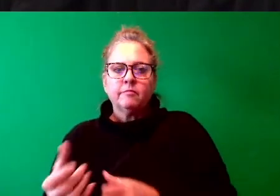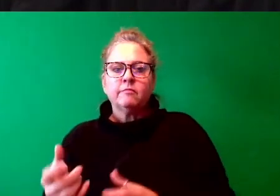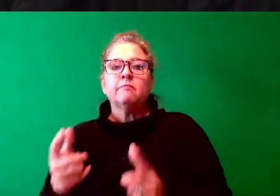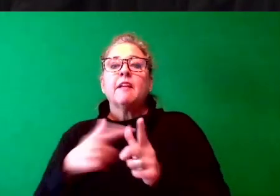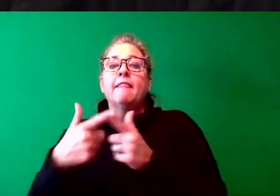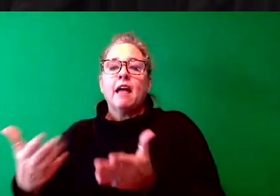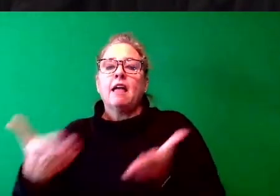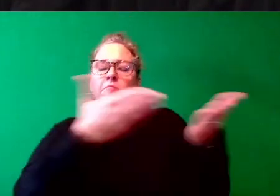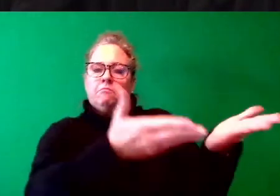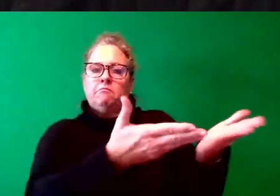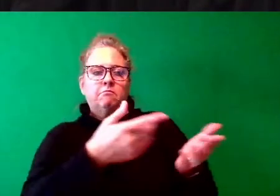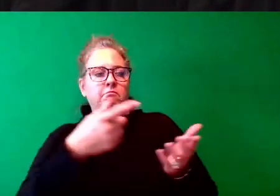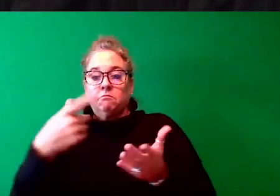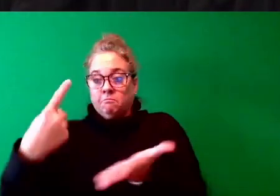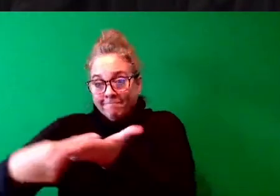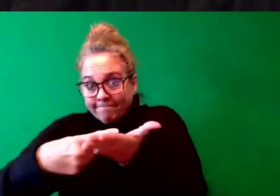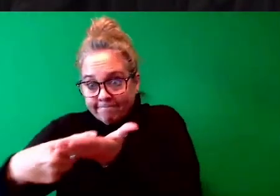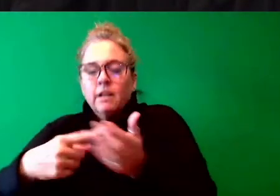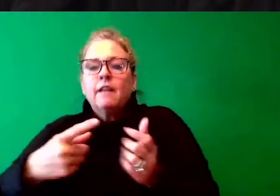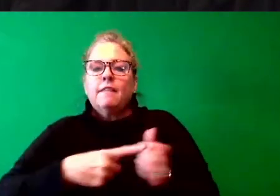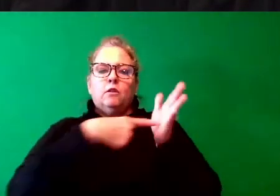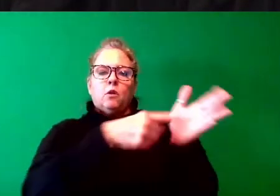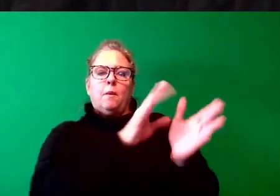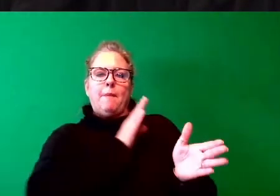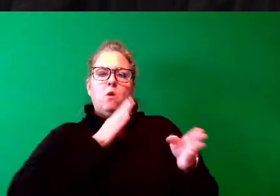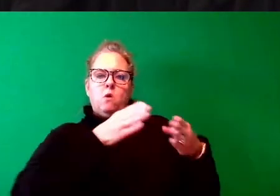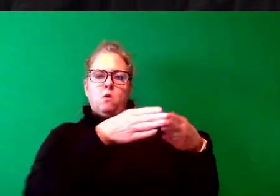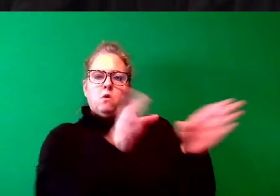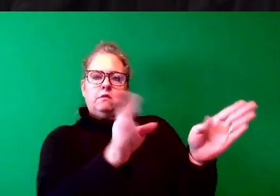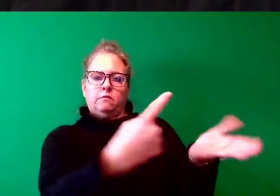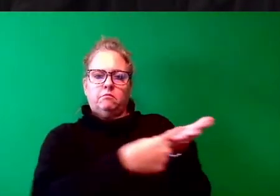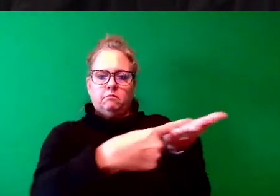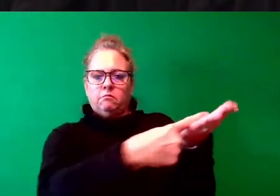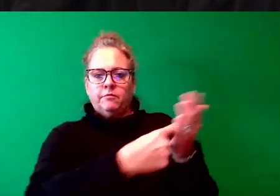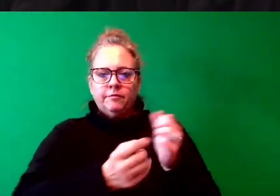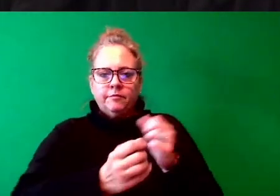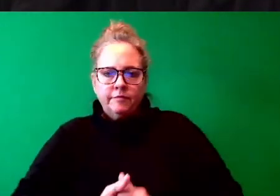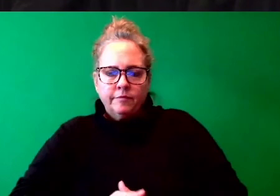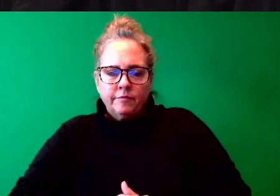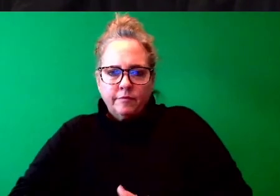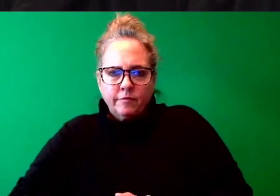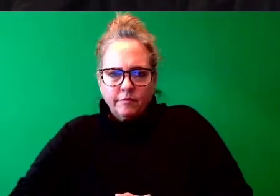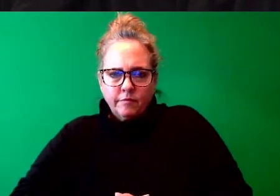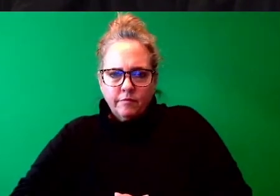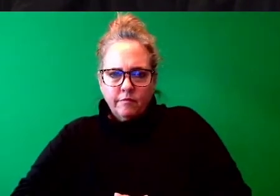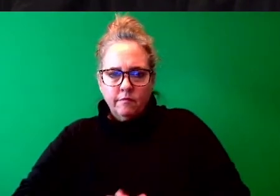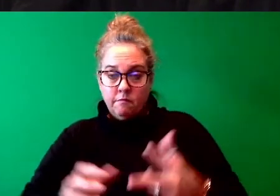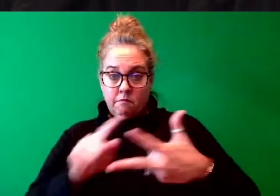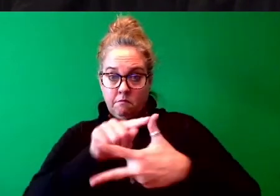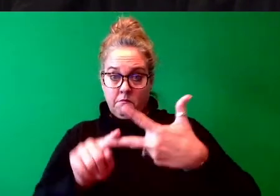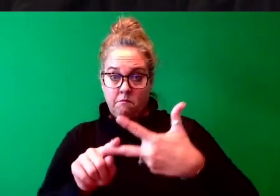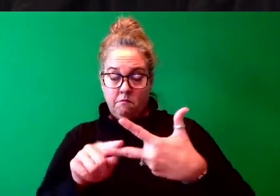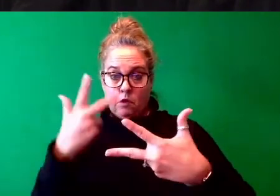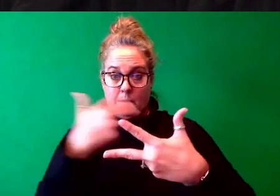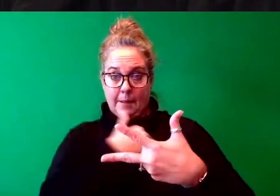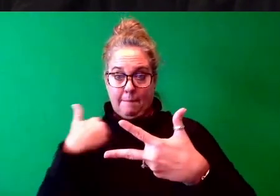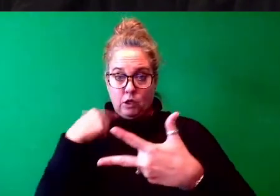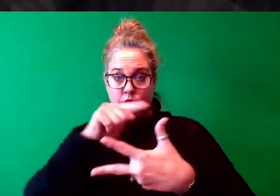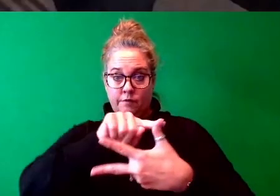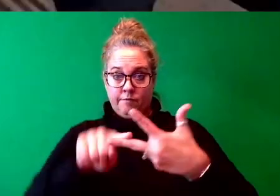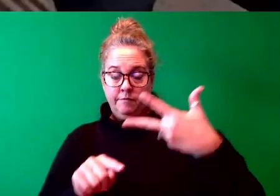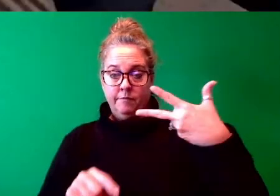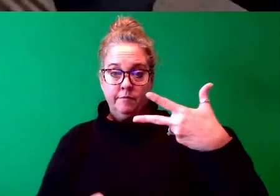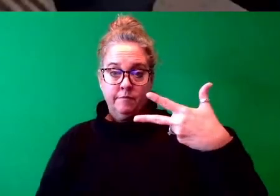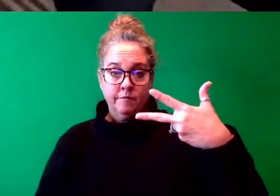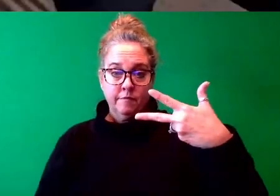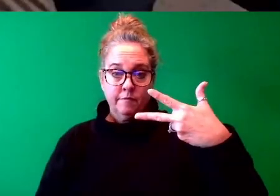Yes, Another, please. I guess, consideration. Diana, if there are 3 members of the board, then it has to be noted as a public meeting. Mm-hmm. Help